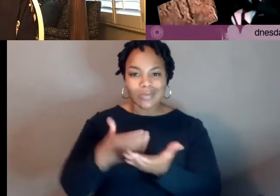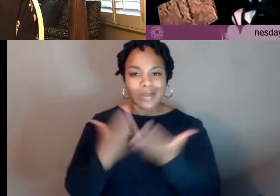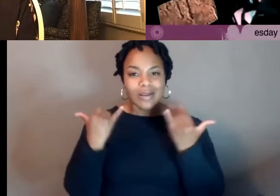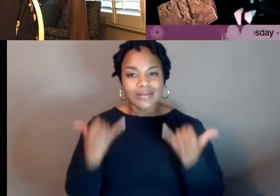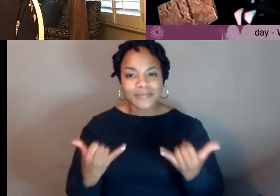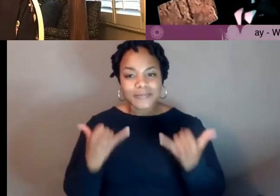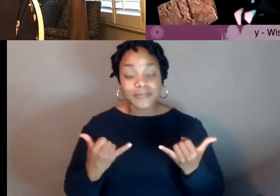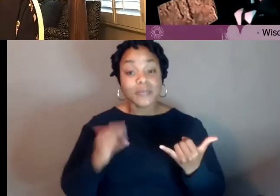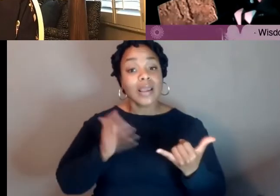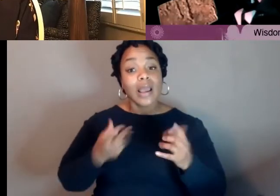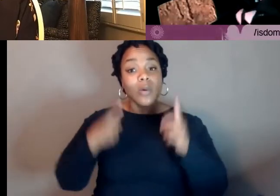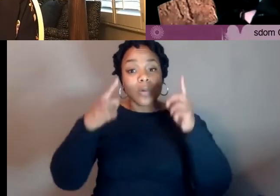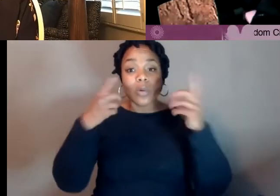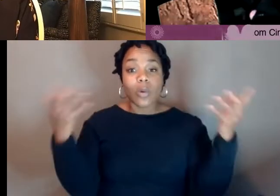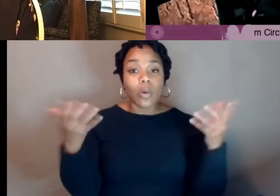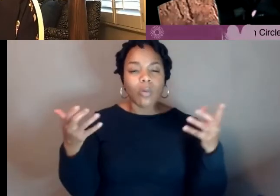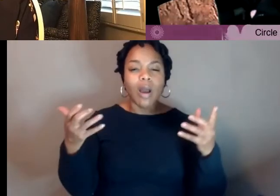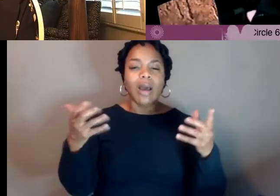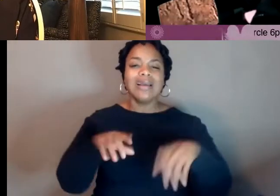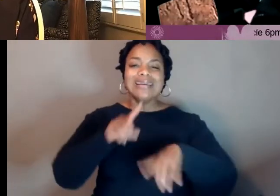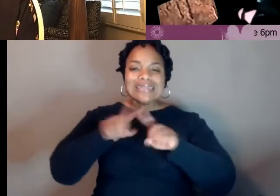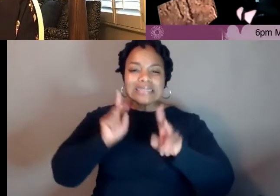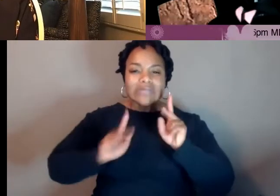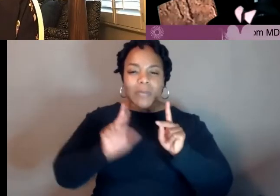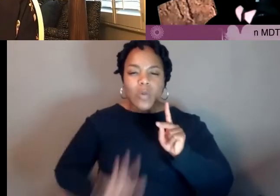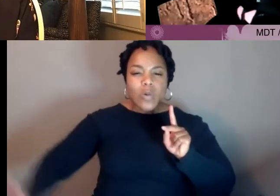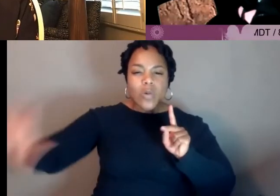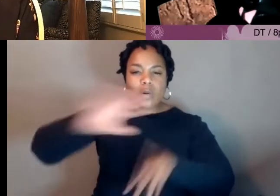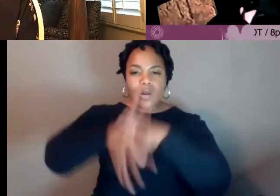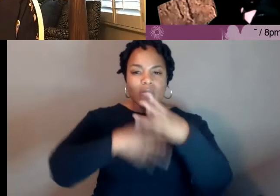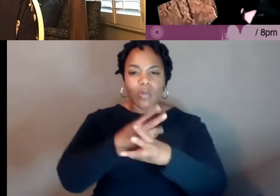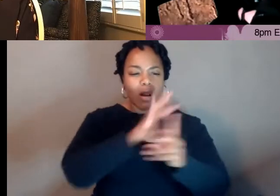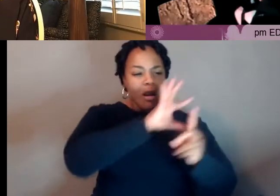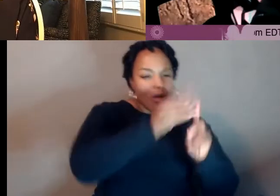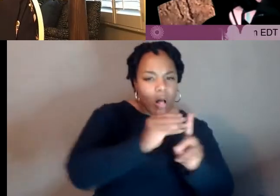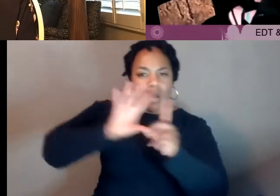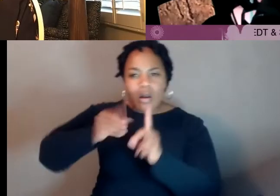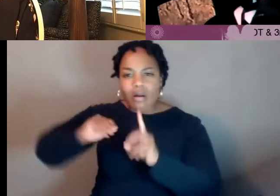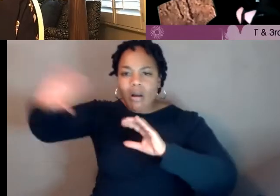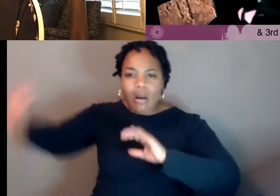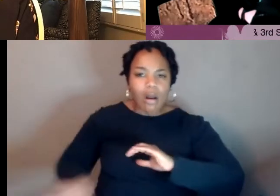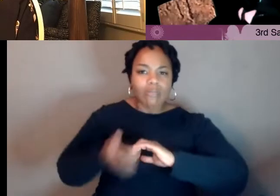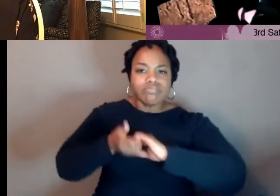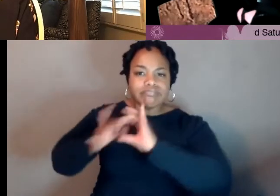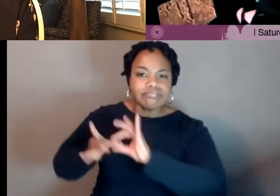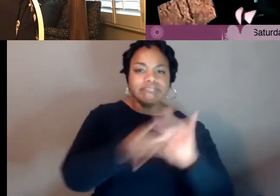bridging cultural exchange with people globally. The goal is always and will continue to